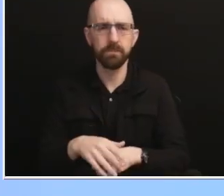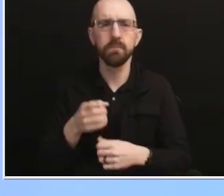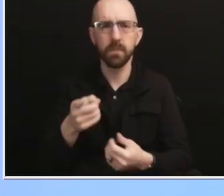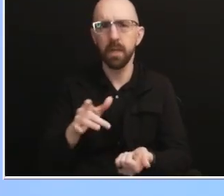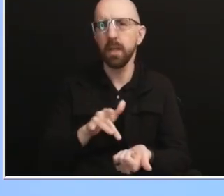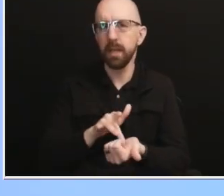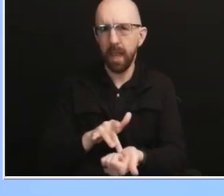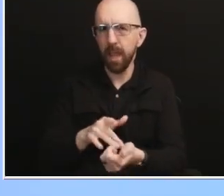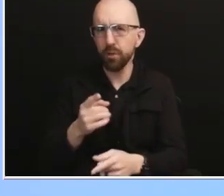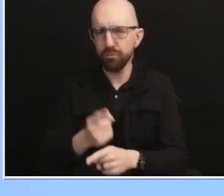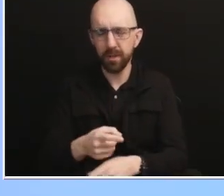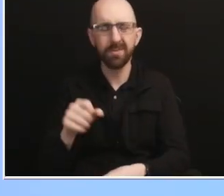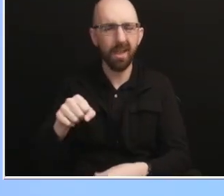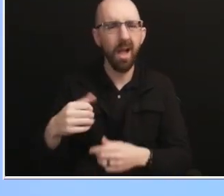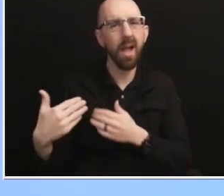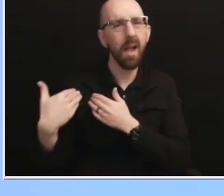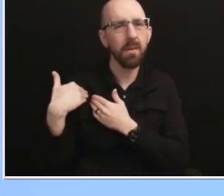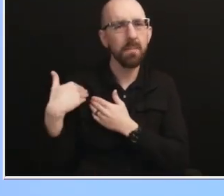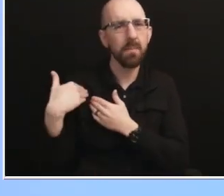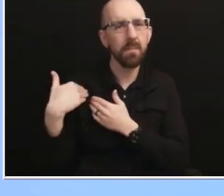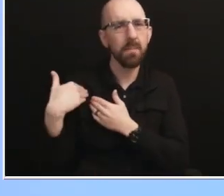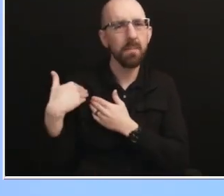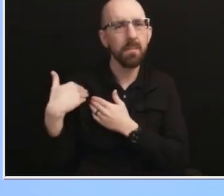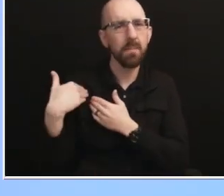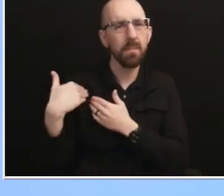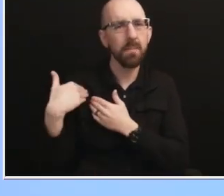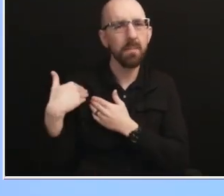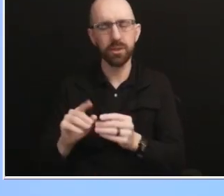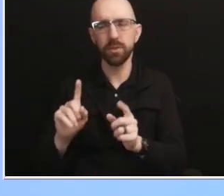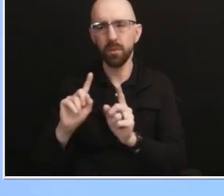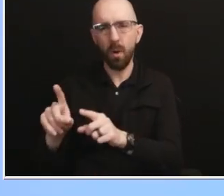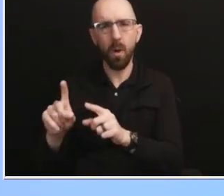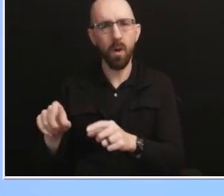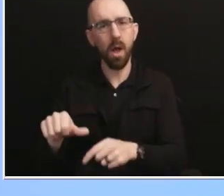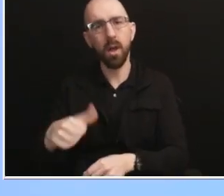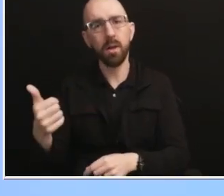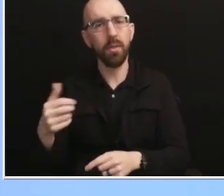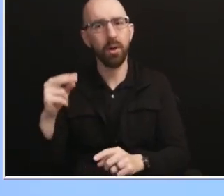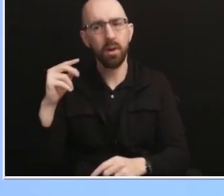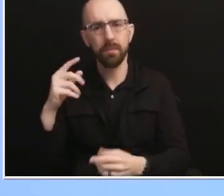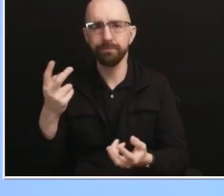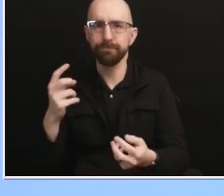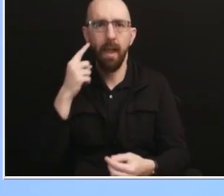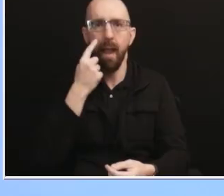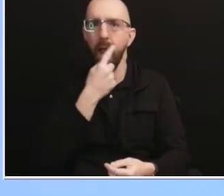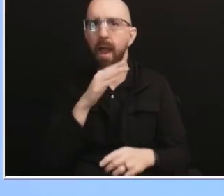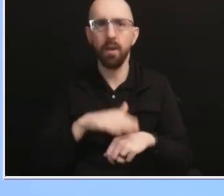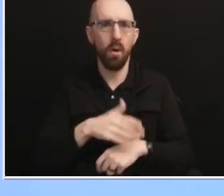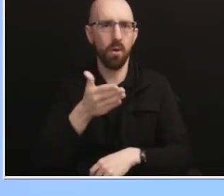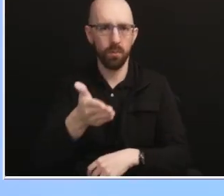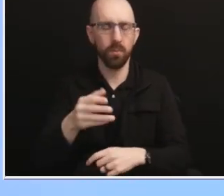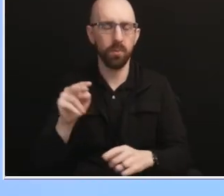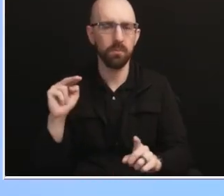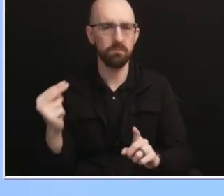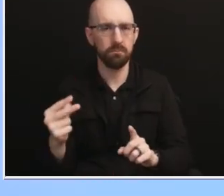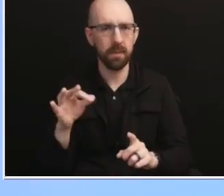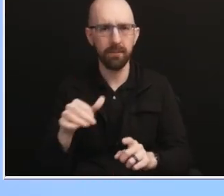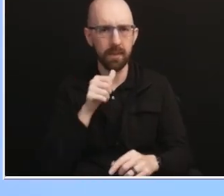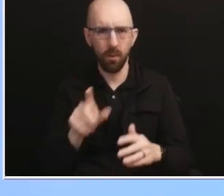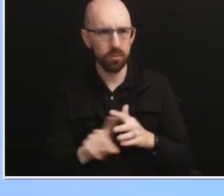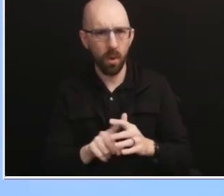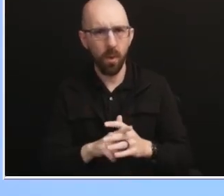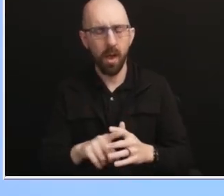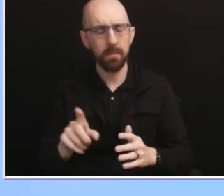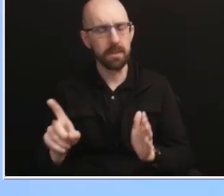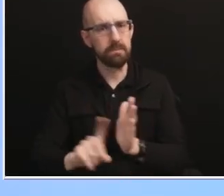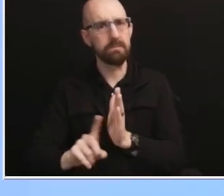accountability, having sessions show up for, and it's another set of eyes that if you're not showing up for an appointment, we know that's an alarm sign. We've got to reach out, got to try to